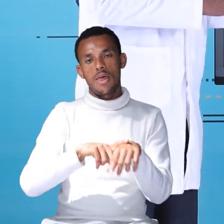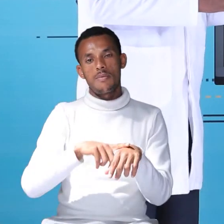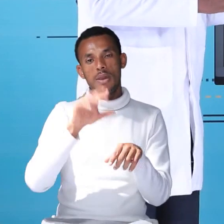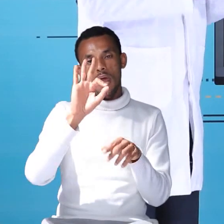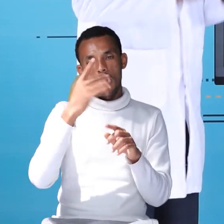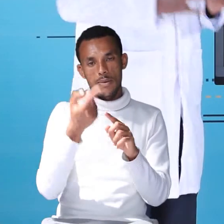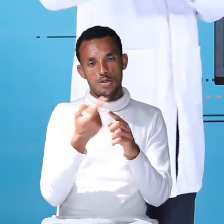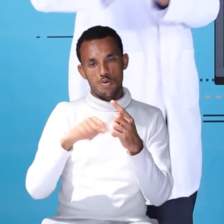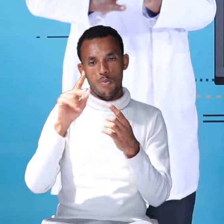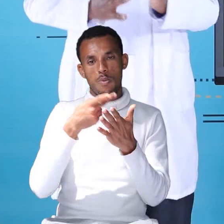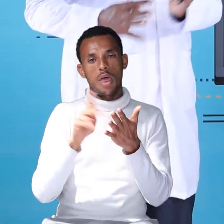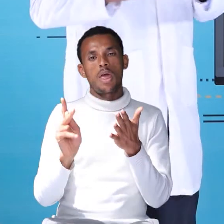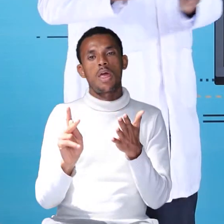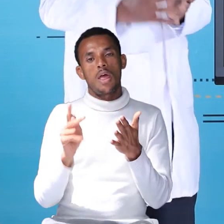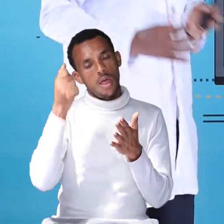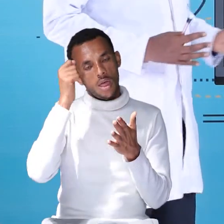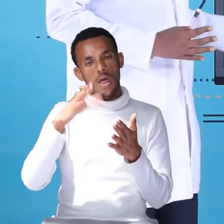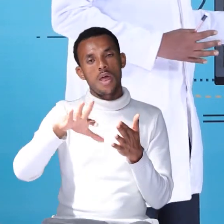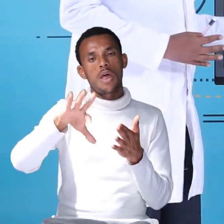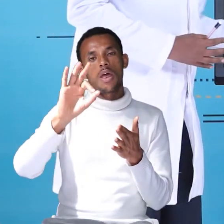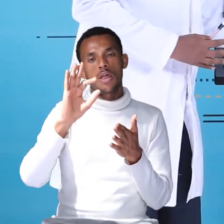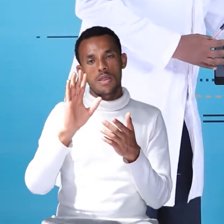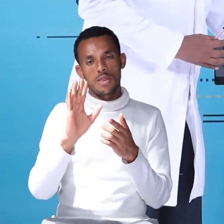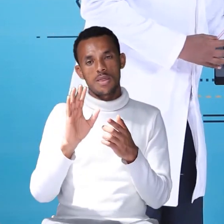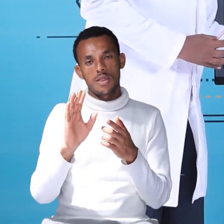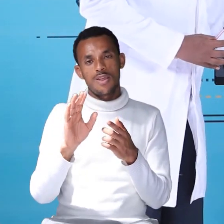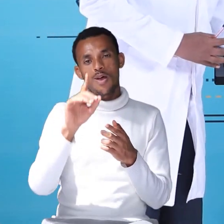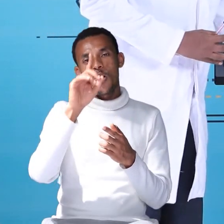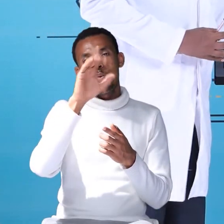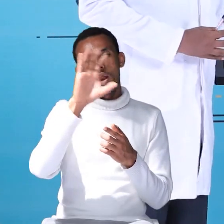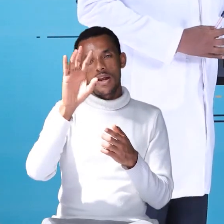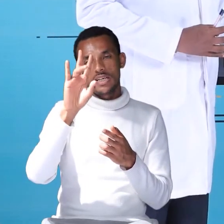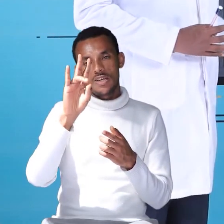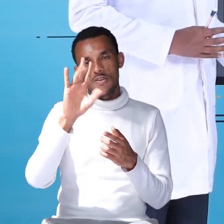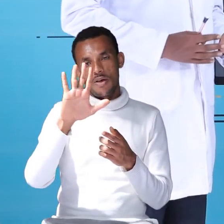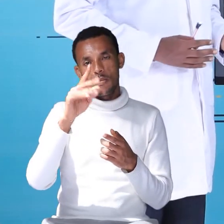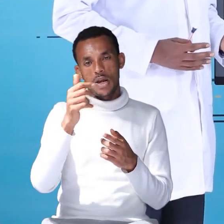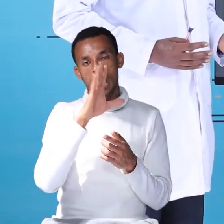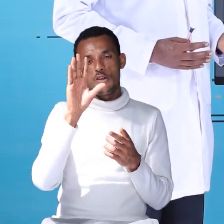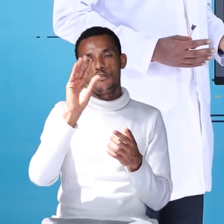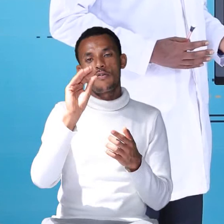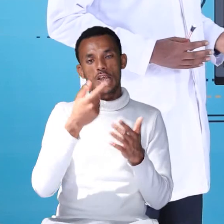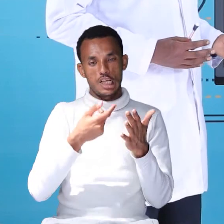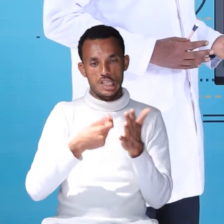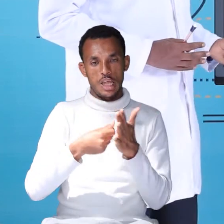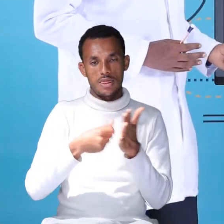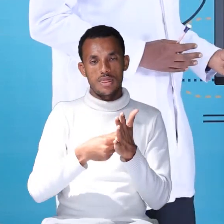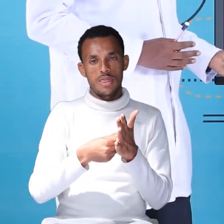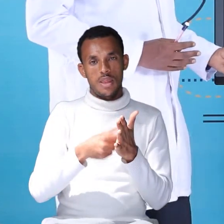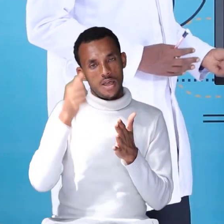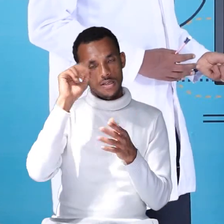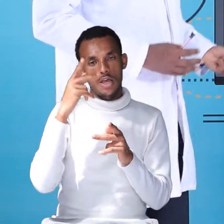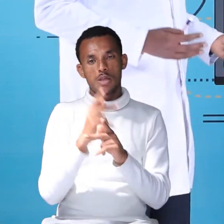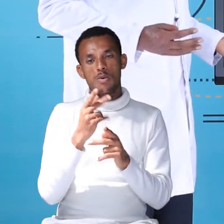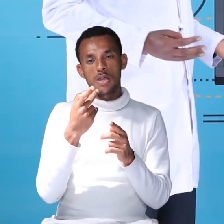give time 9 months to pay, he is getting indirectly 175 bir and 50